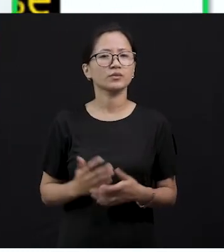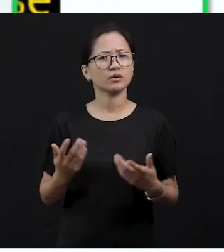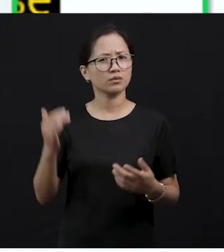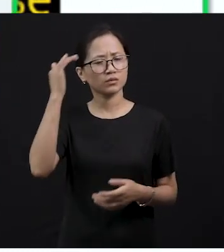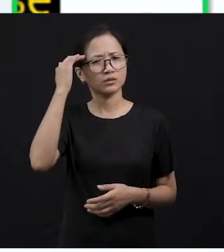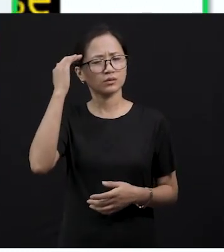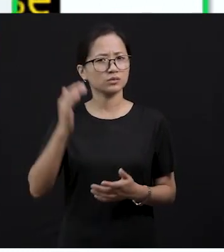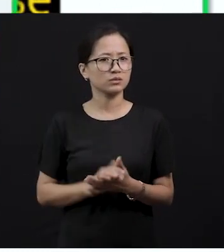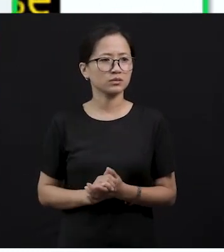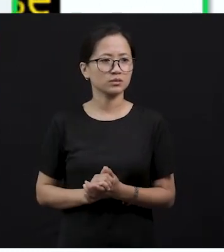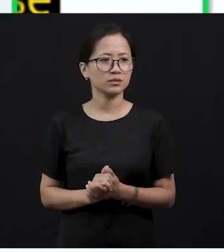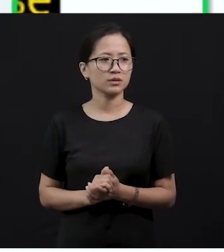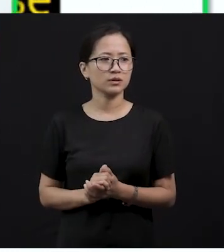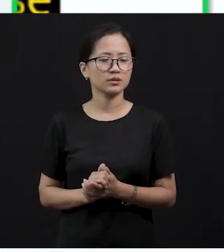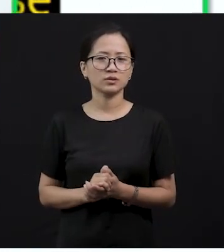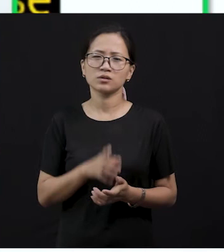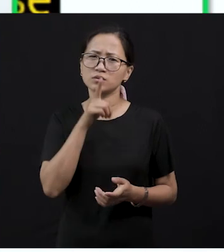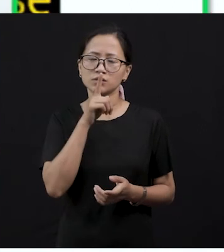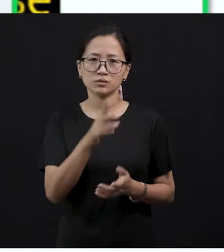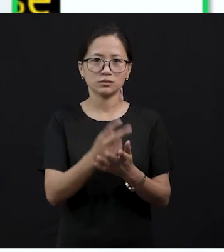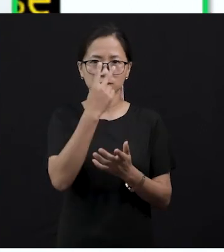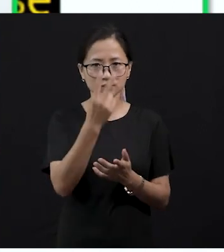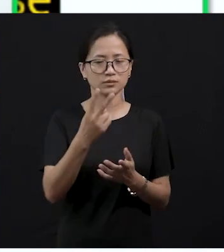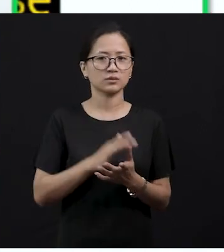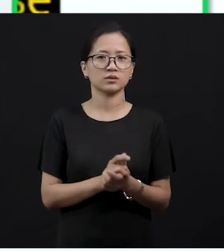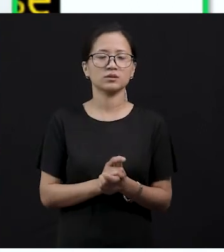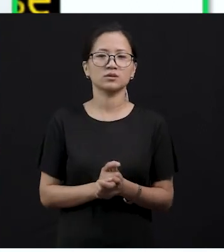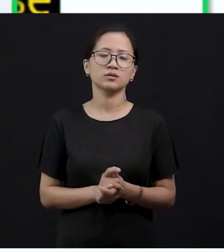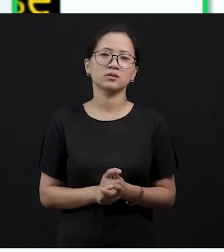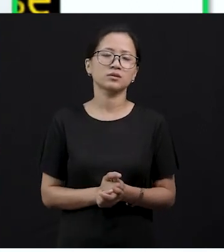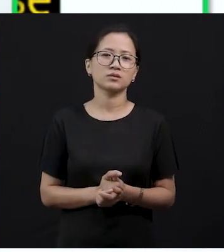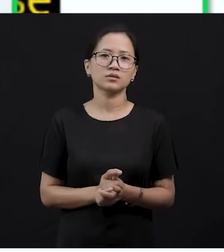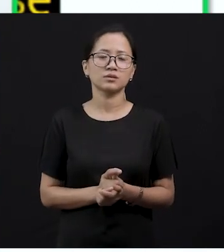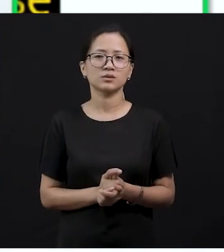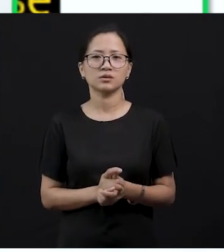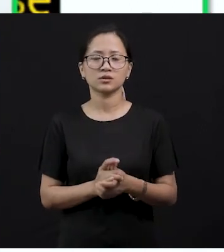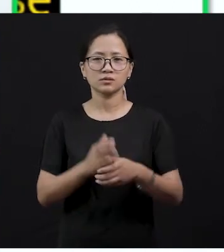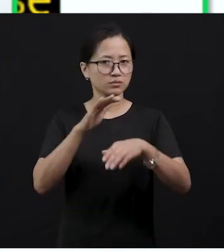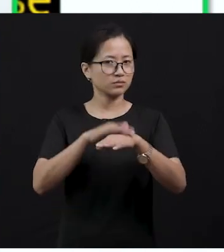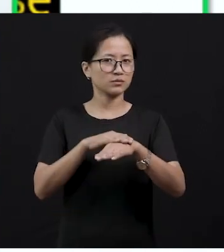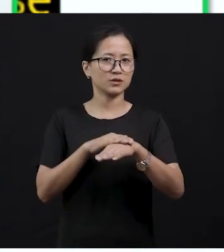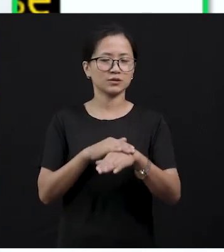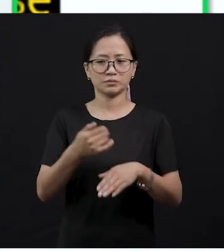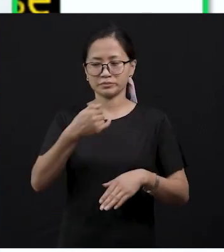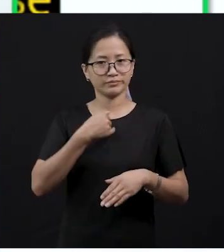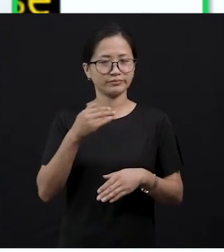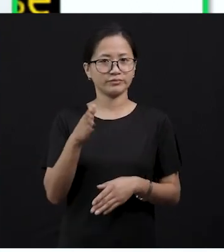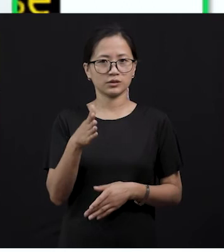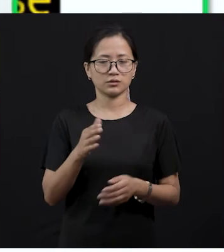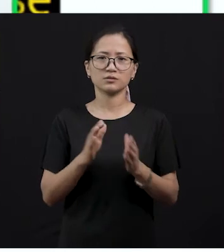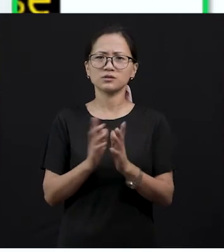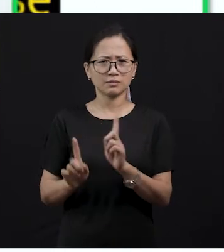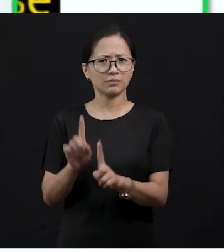Do you know this plant? Yes, I'm sure all of you have, you know, played with this. This is a touch me not plant, or